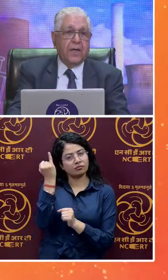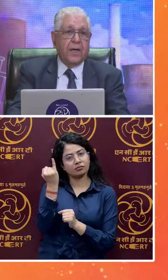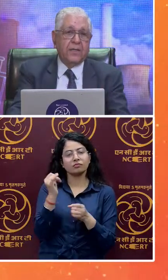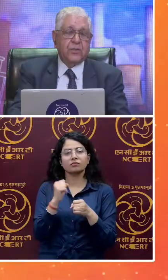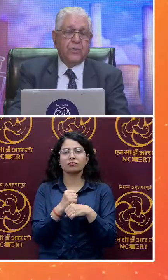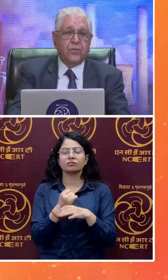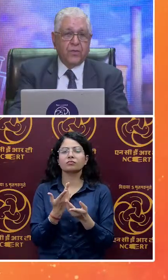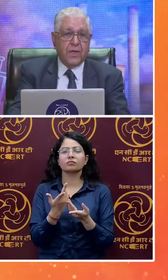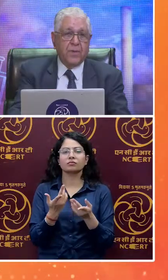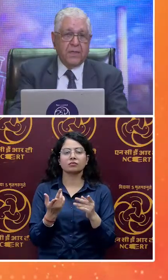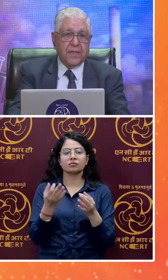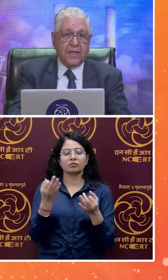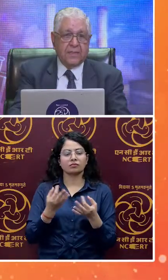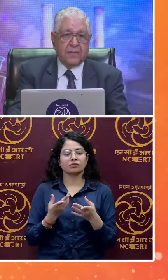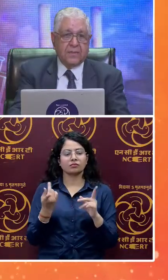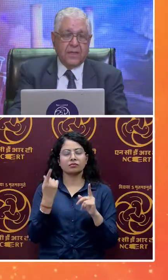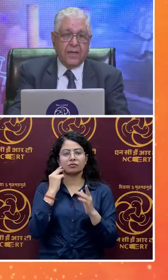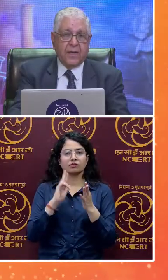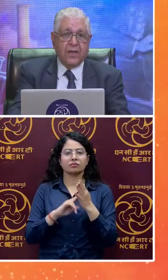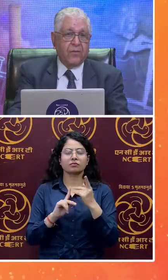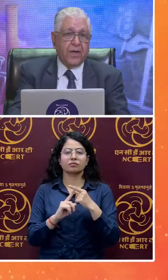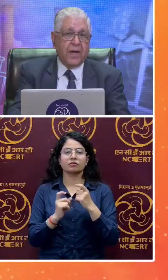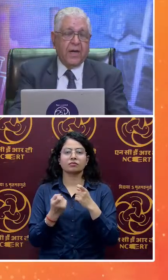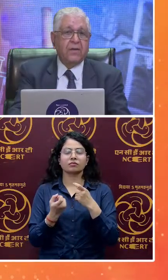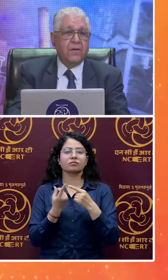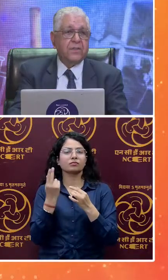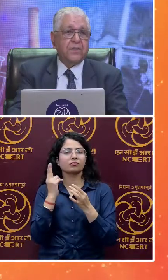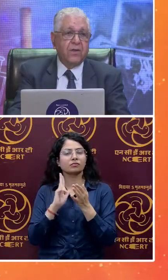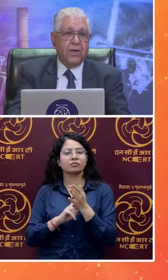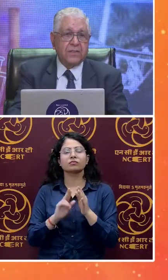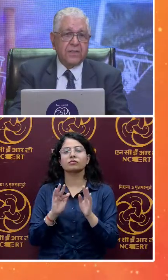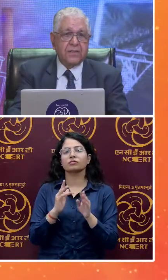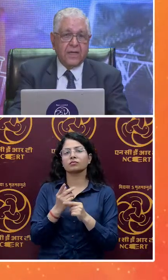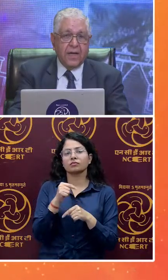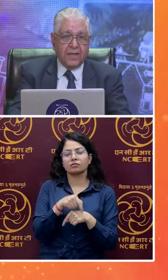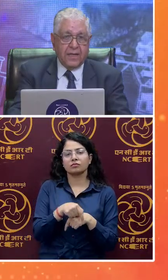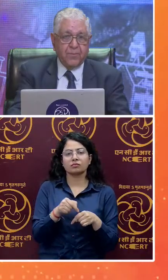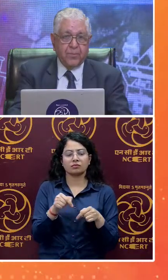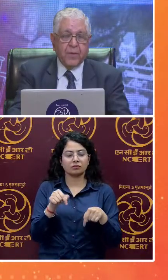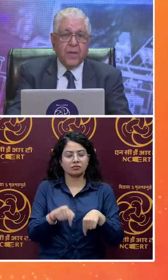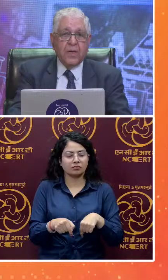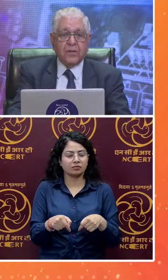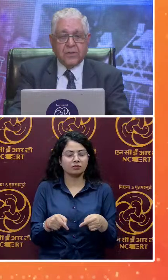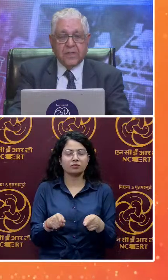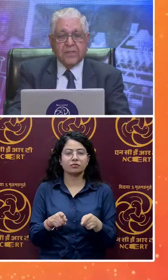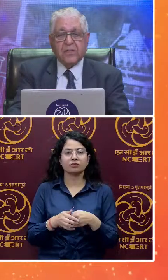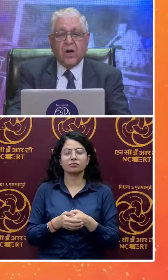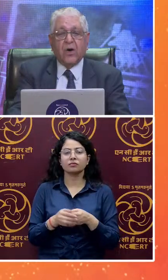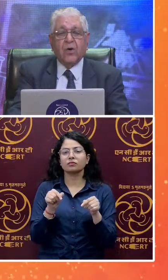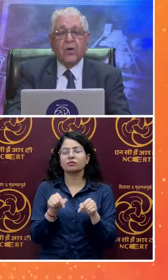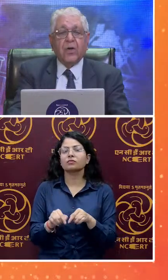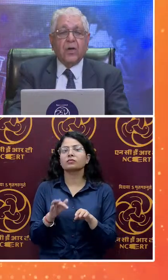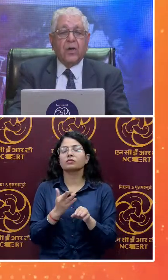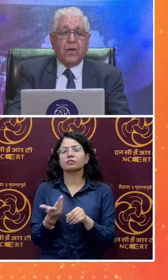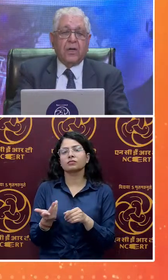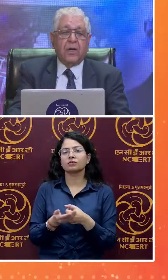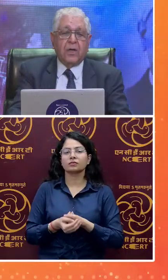create an institute for fundamental sciences in India of a kind which did not exist at that time. So, this is